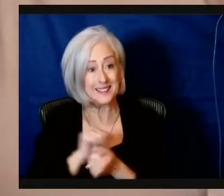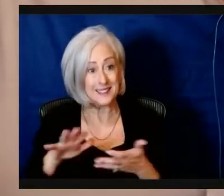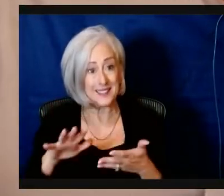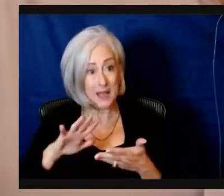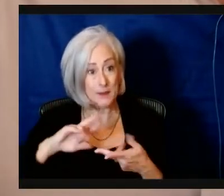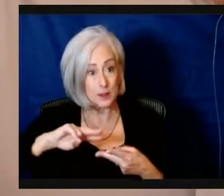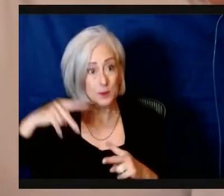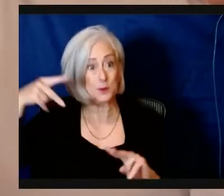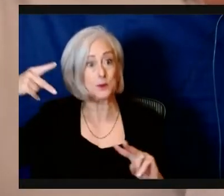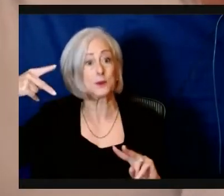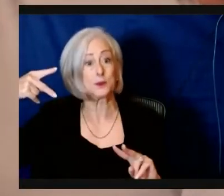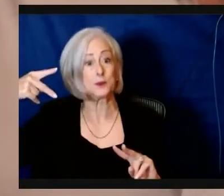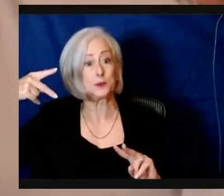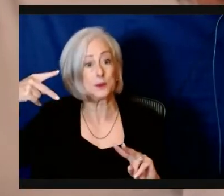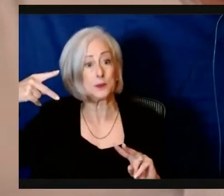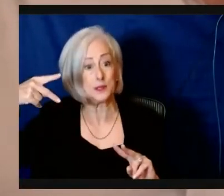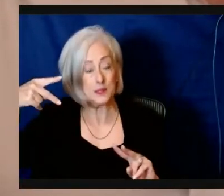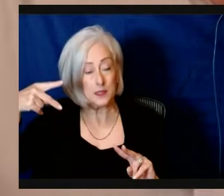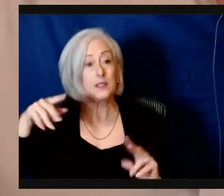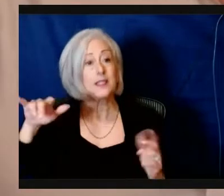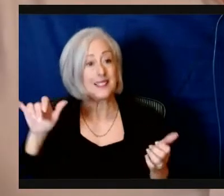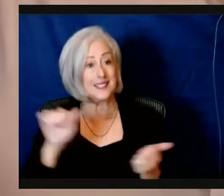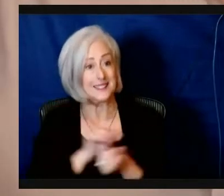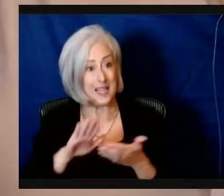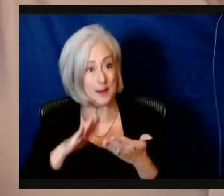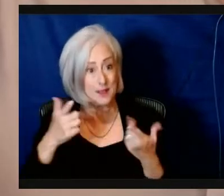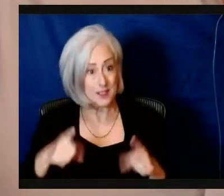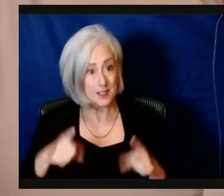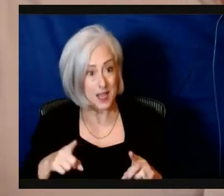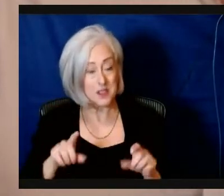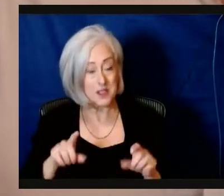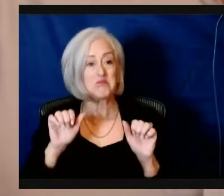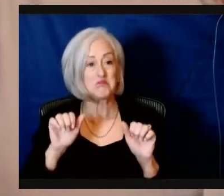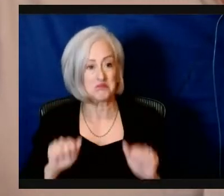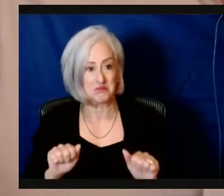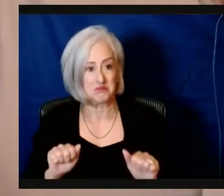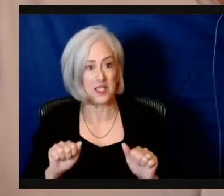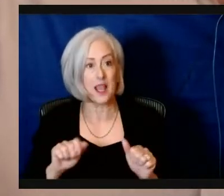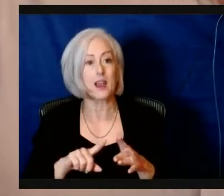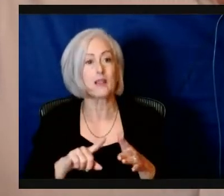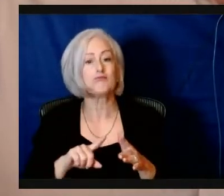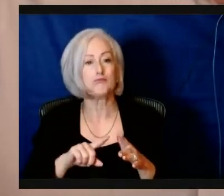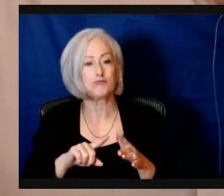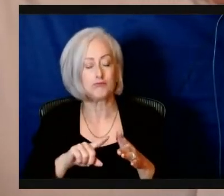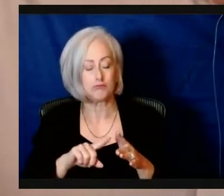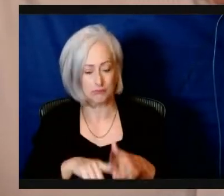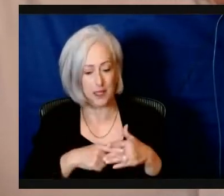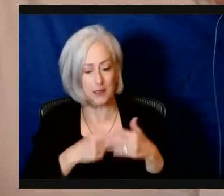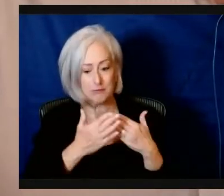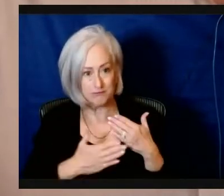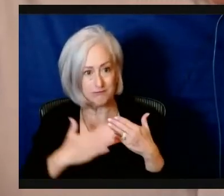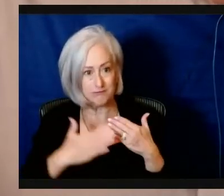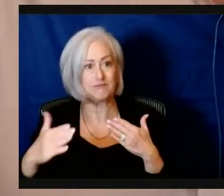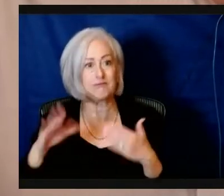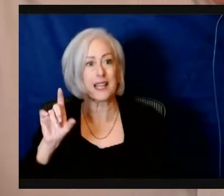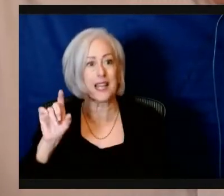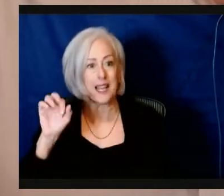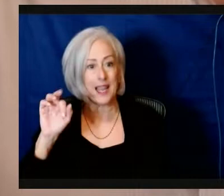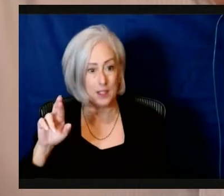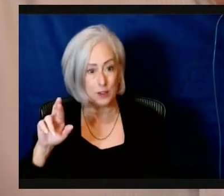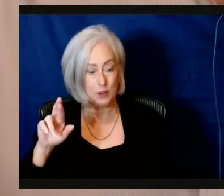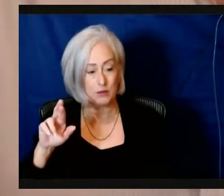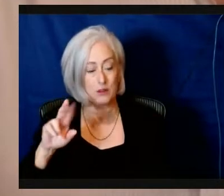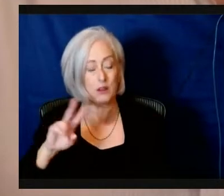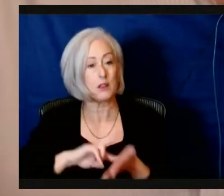genes are the precursors for cancer. And replication is a very sensitive component of the cell cycle